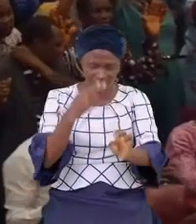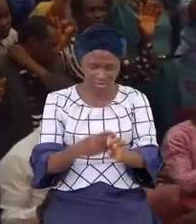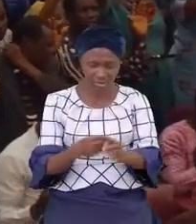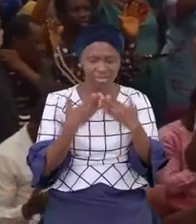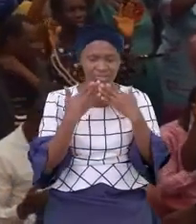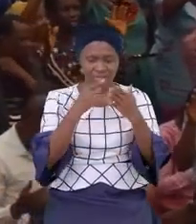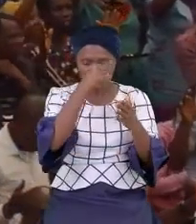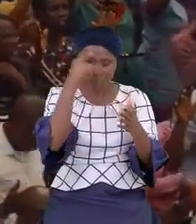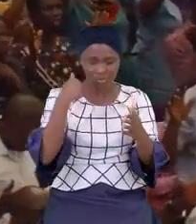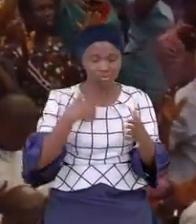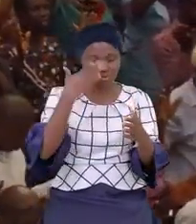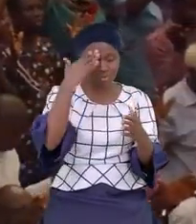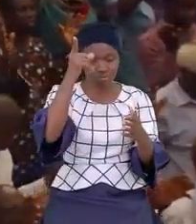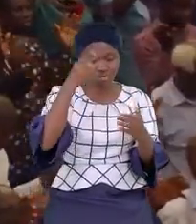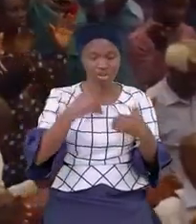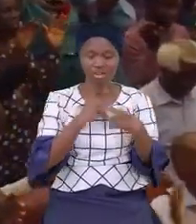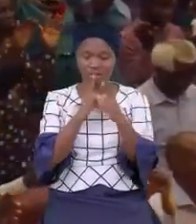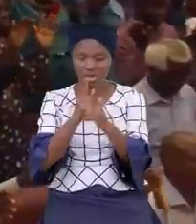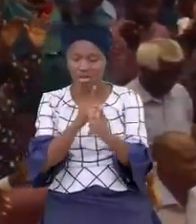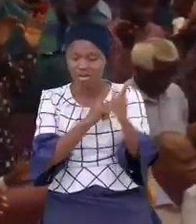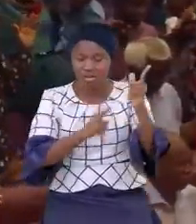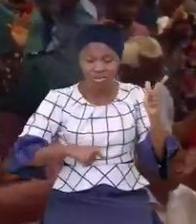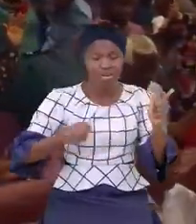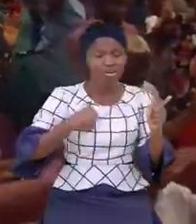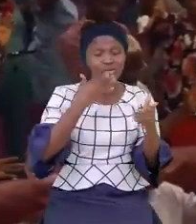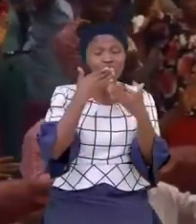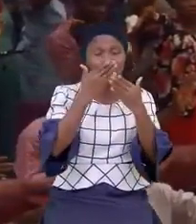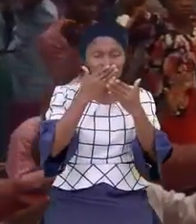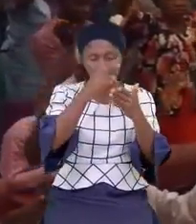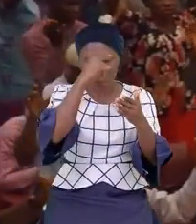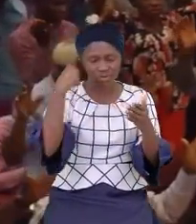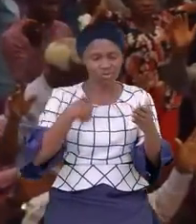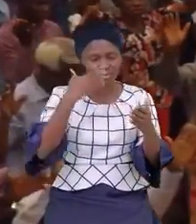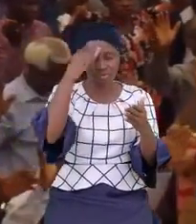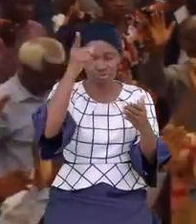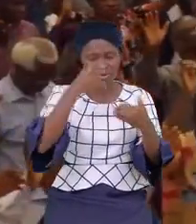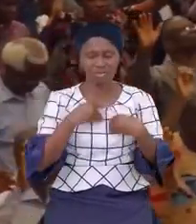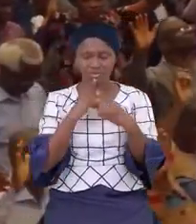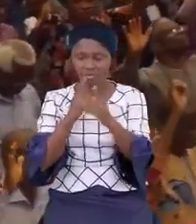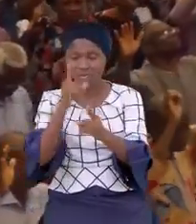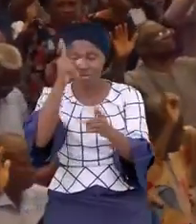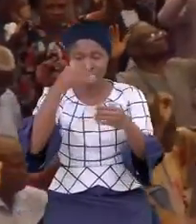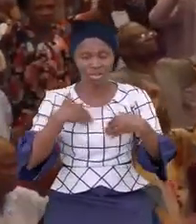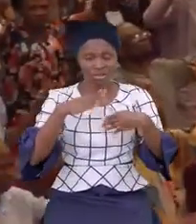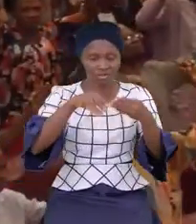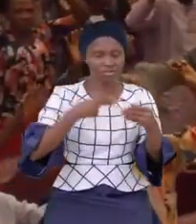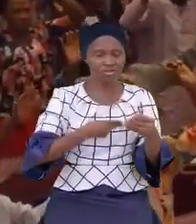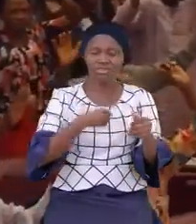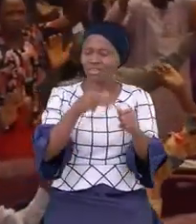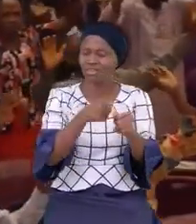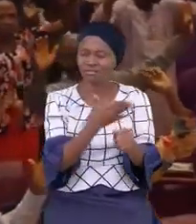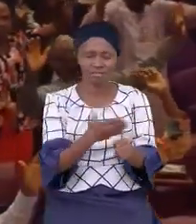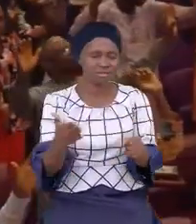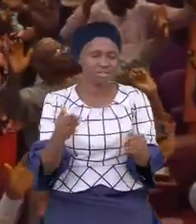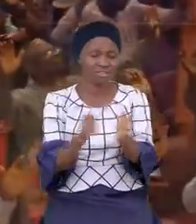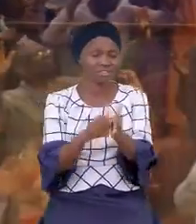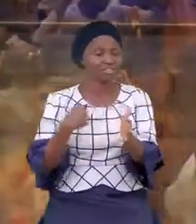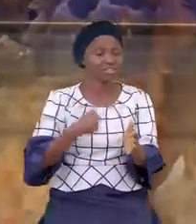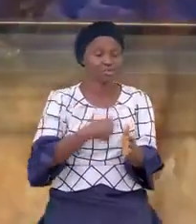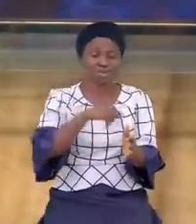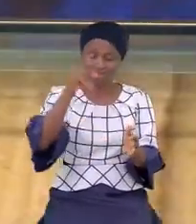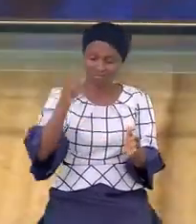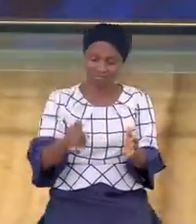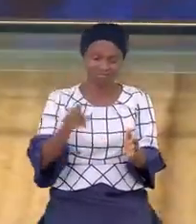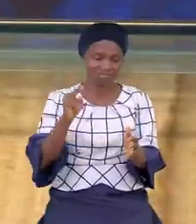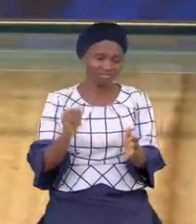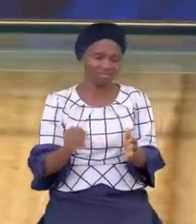have answered. Lord, we thank you because we know you have answered. You have given us everything we need.